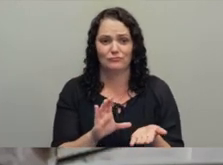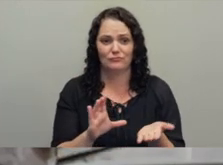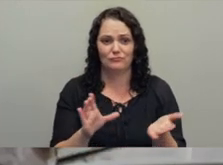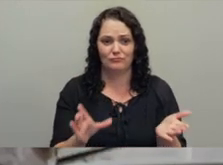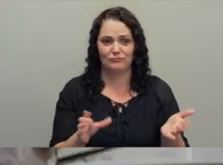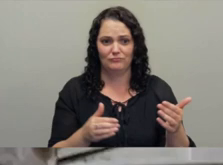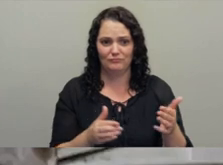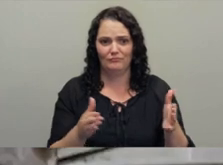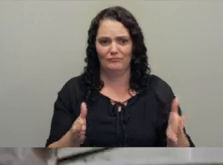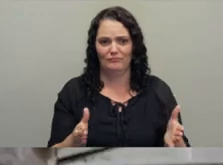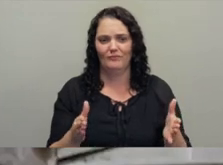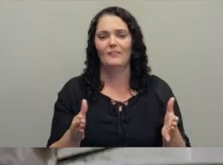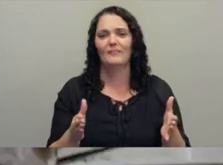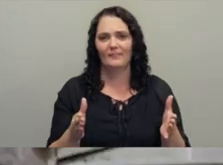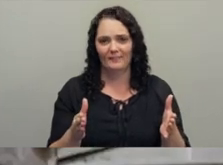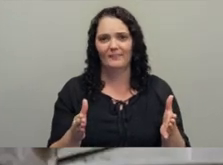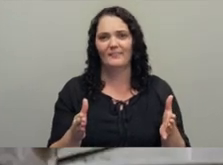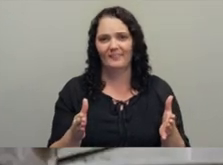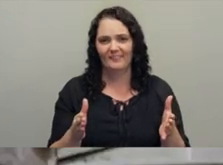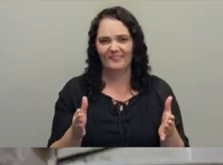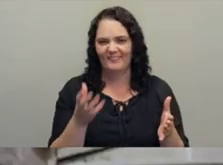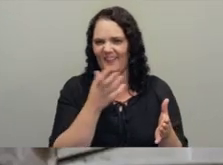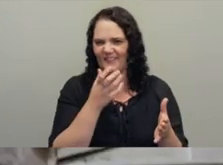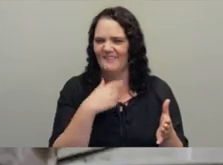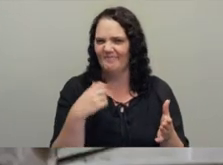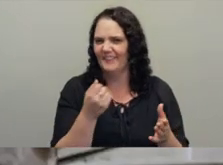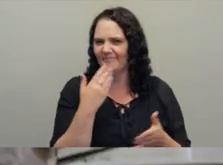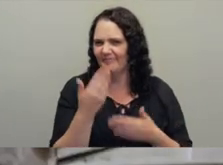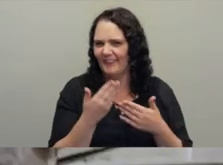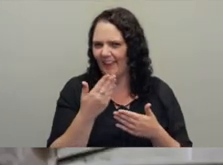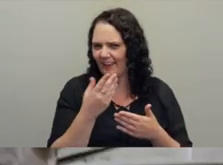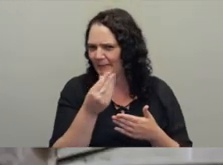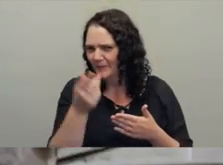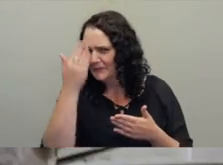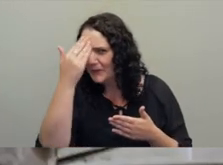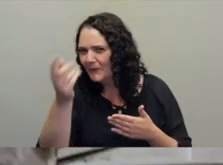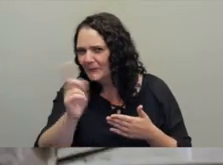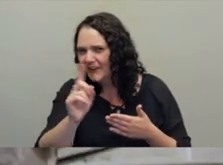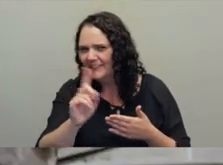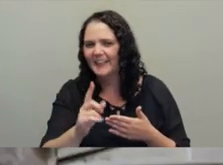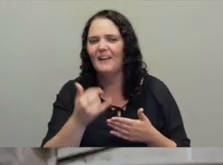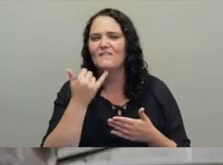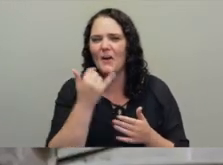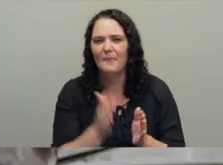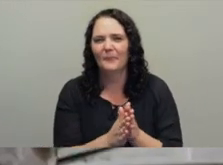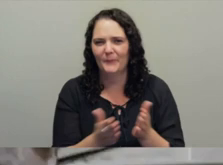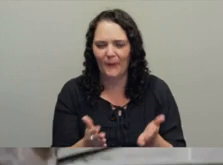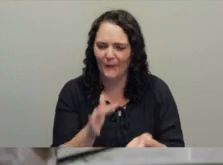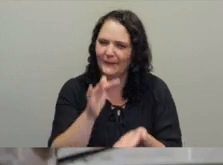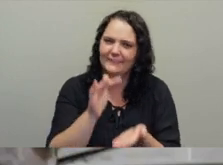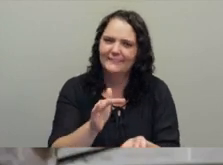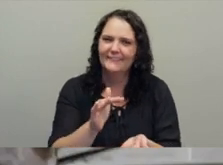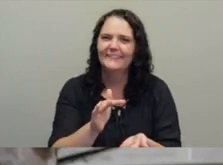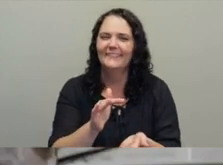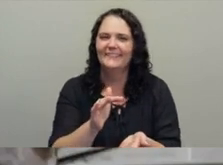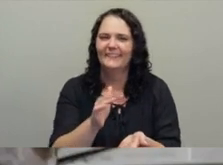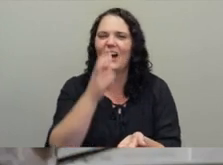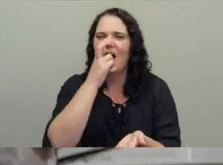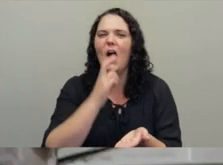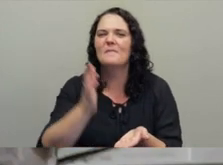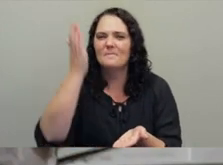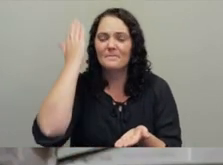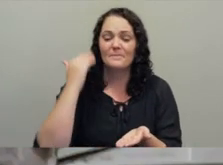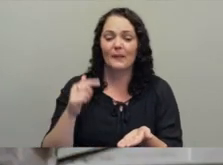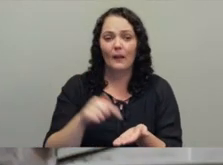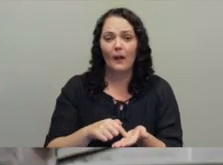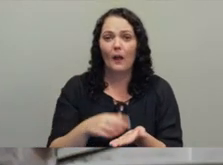phone book is a device about that big, has numbers and words in it. Anyway, you can look it up online, you'll find it. But